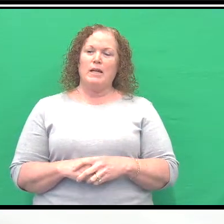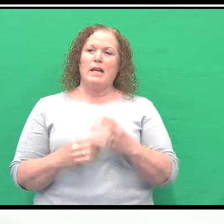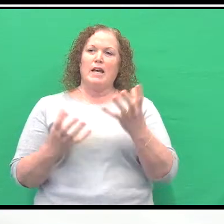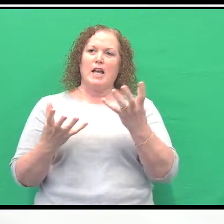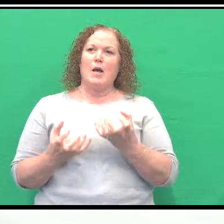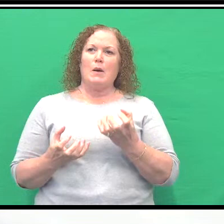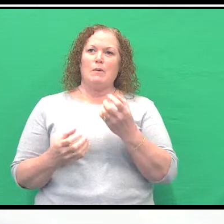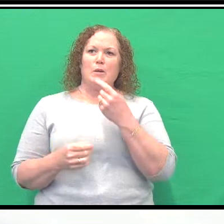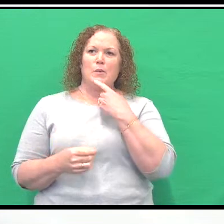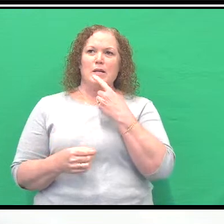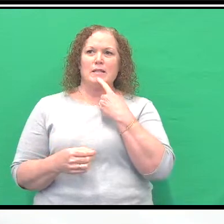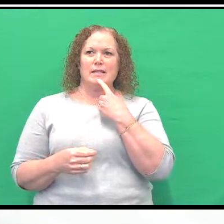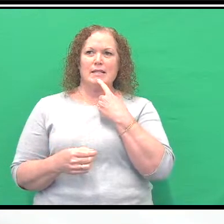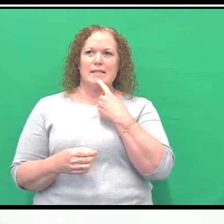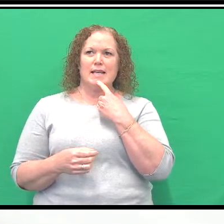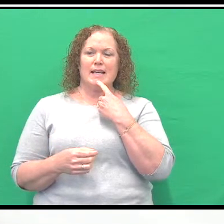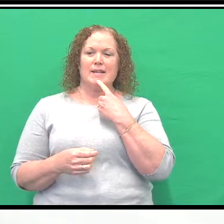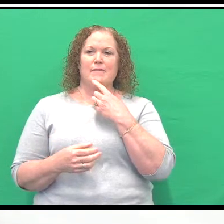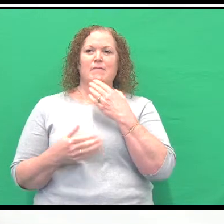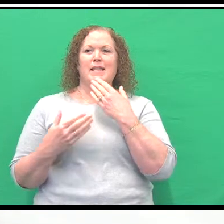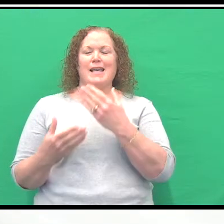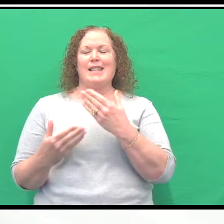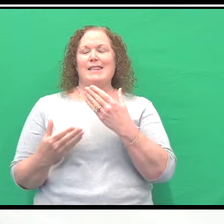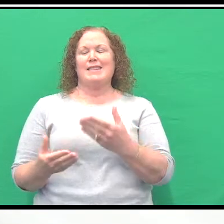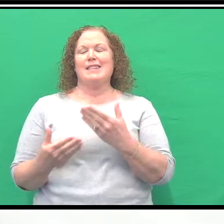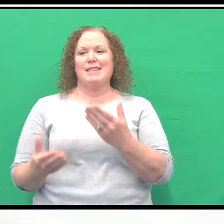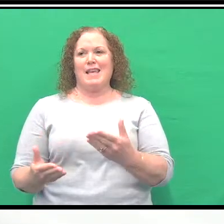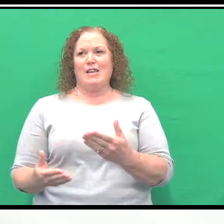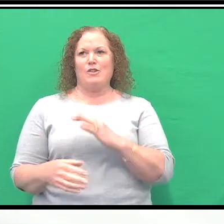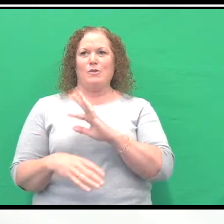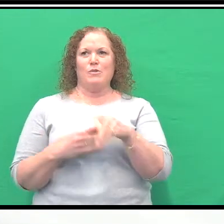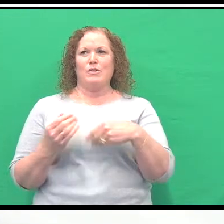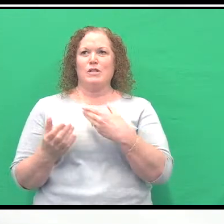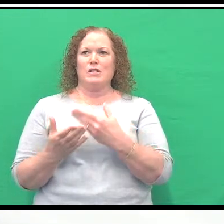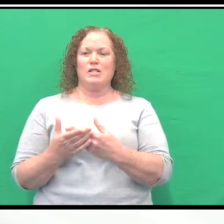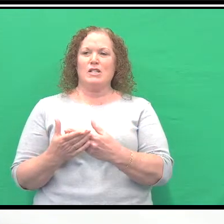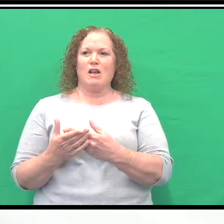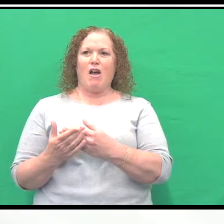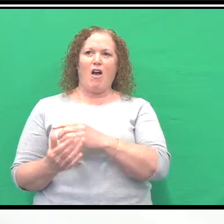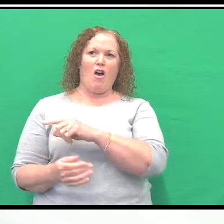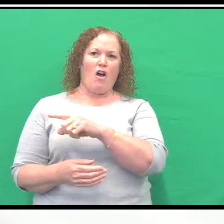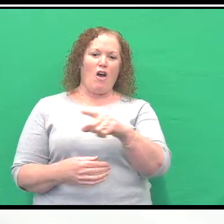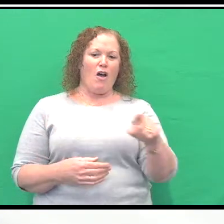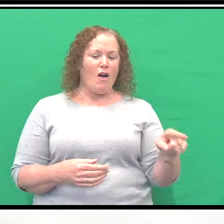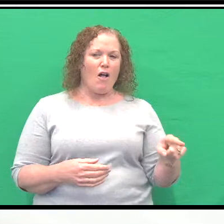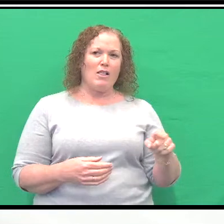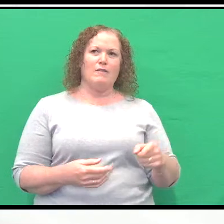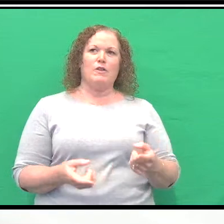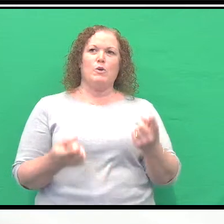our sincere gratitude for all of you still coming and helping us